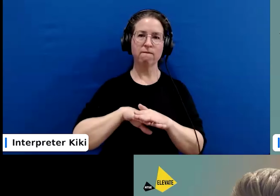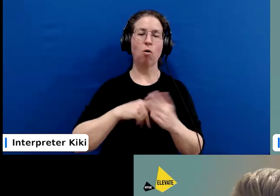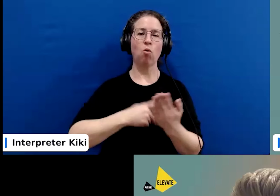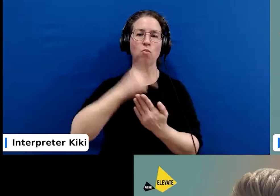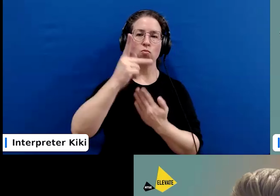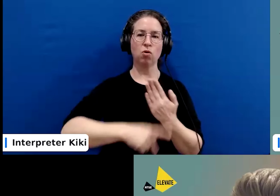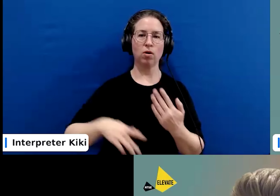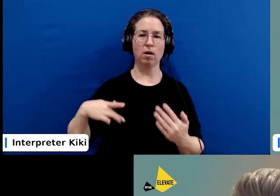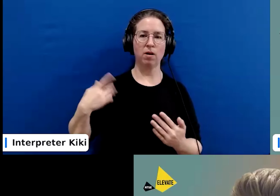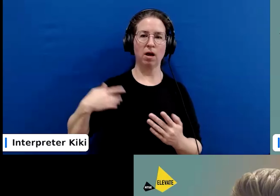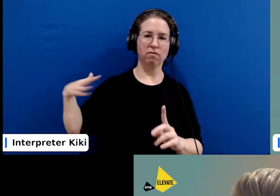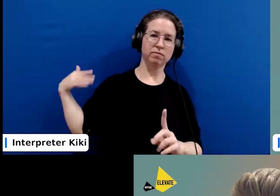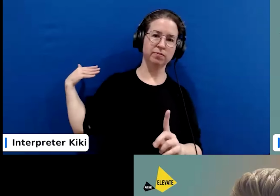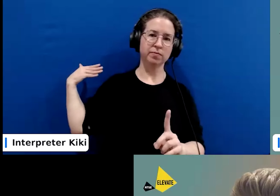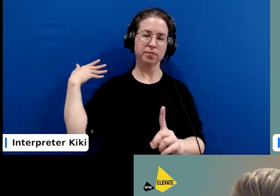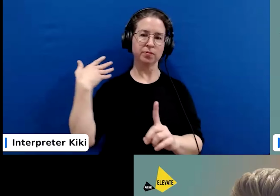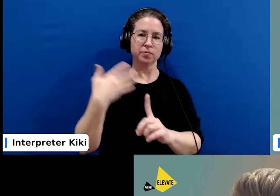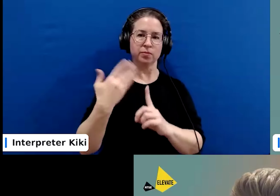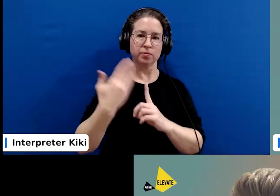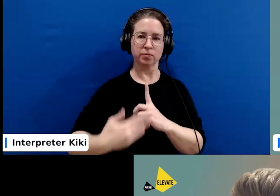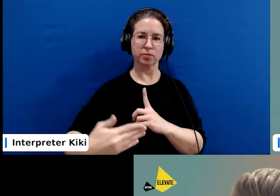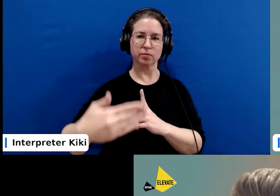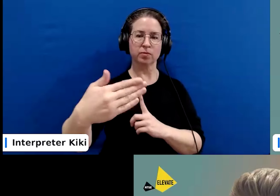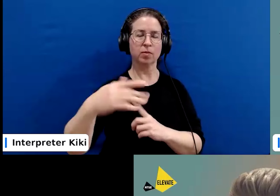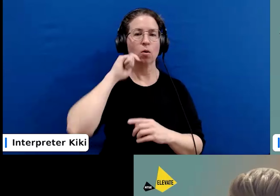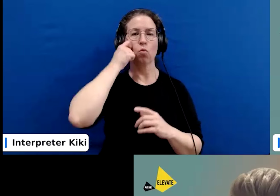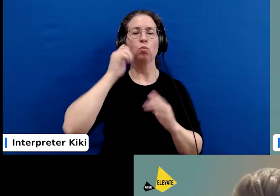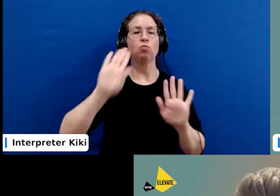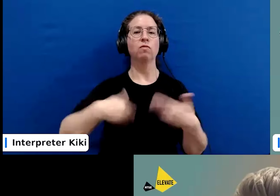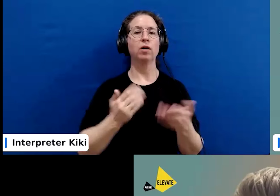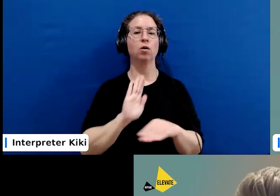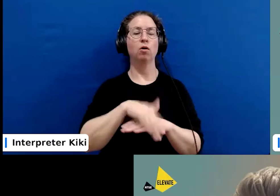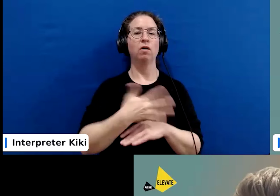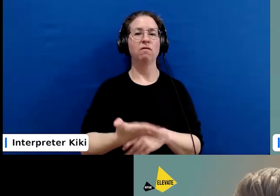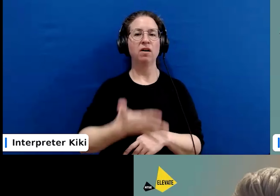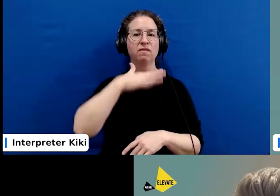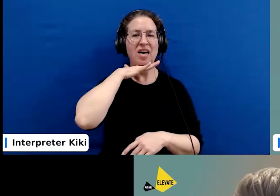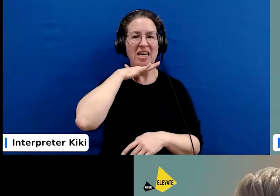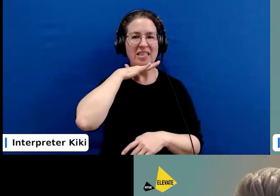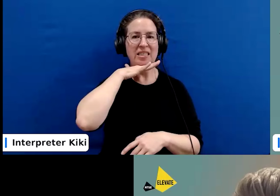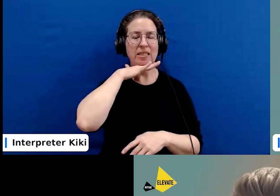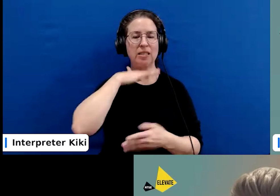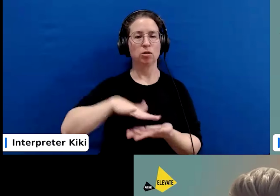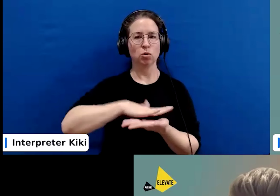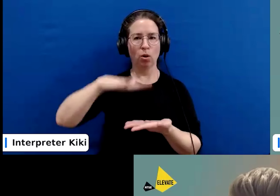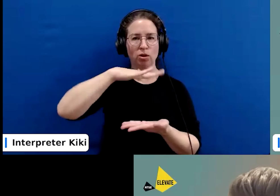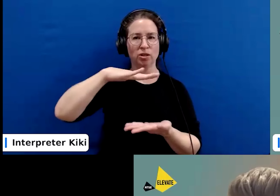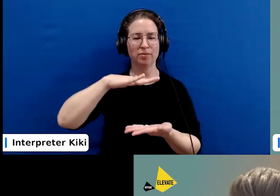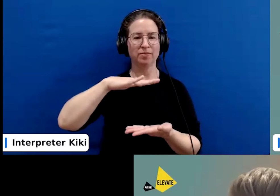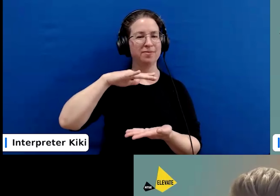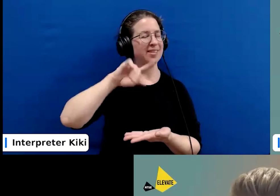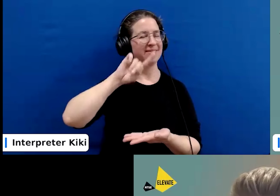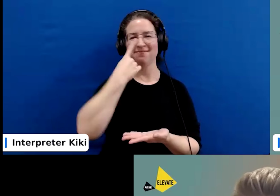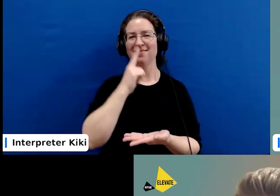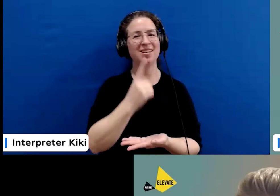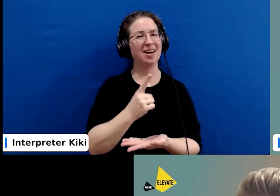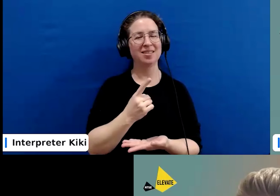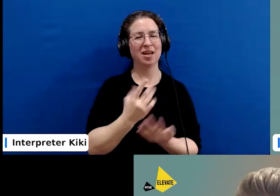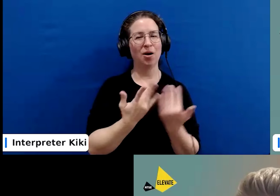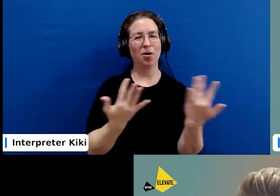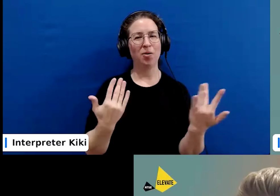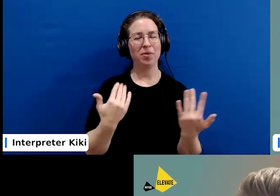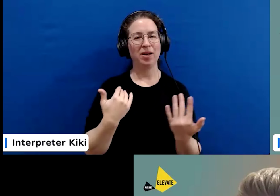program, Elevate will offer over 500 scholarships throughout its lifetime. We cannot tell you